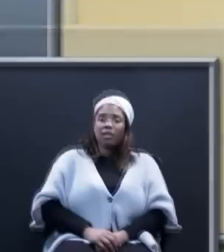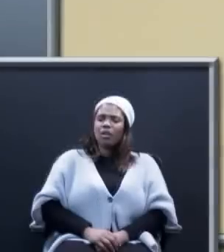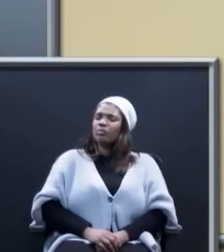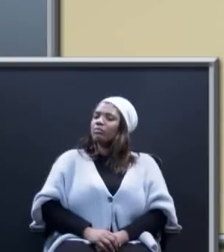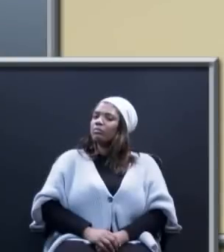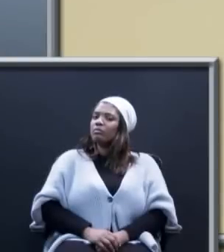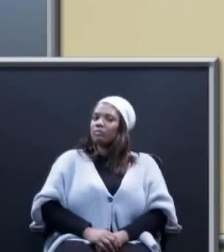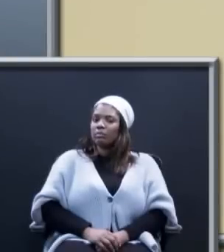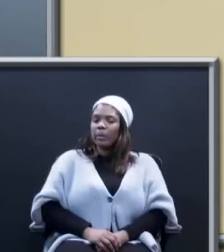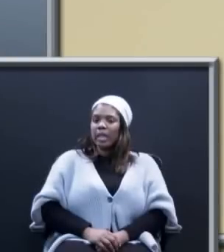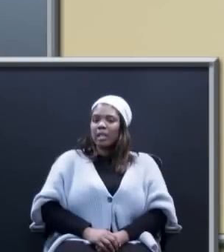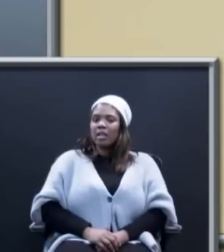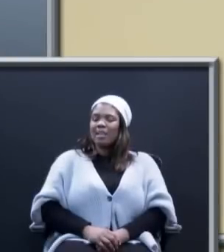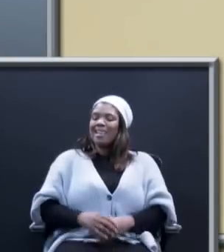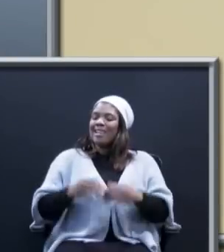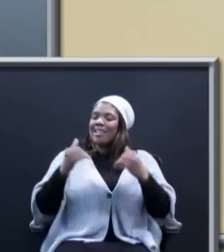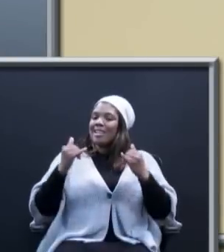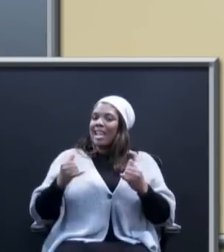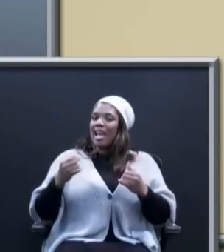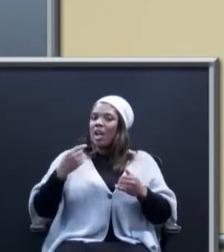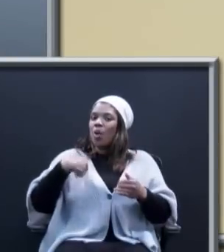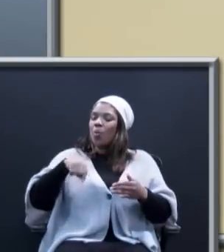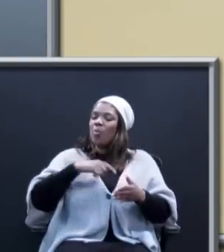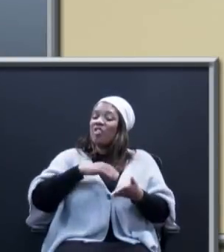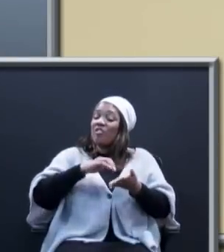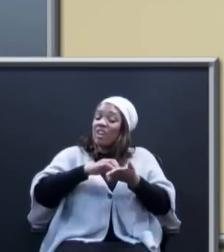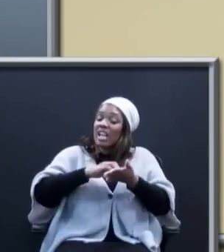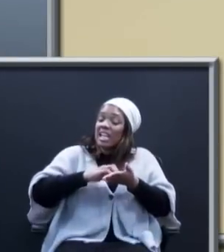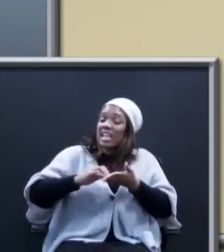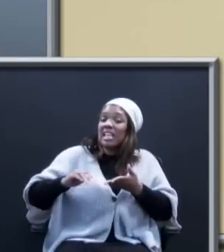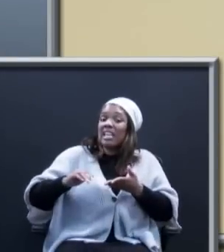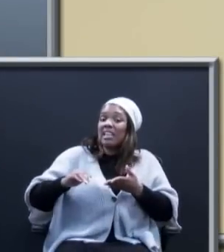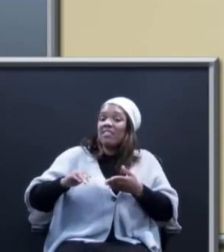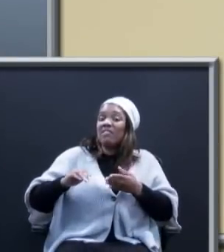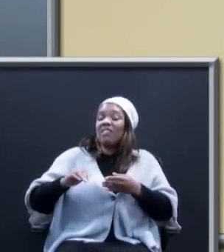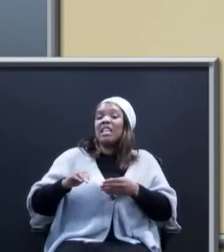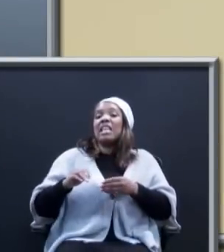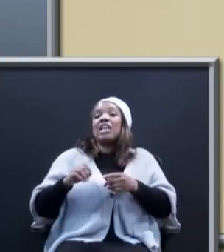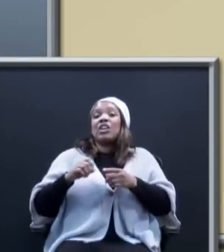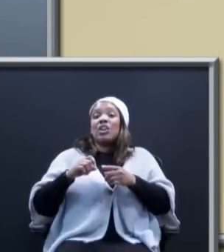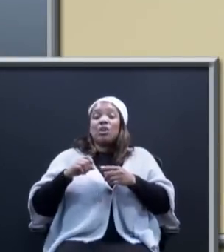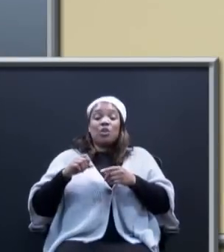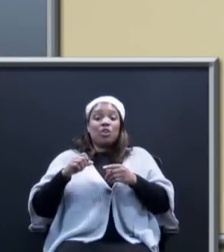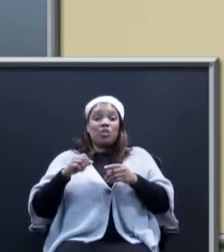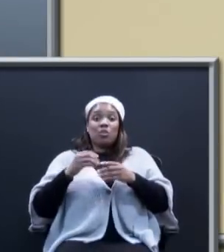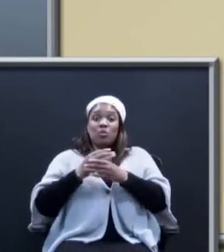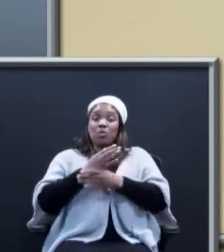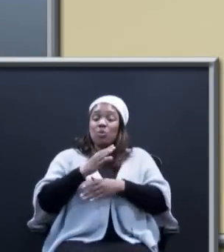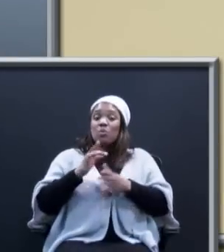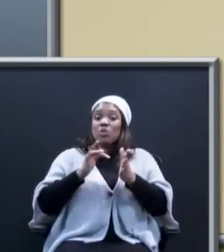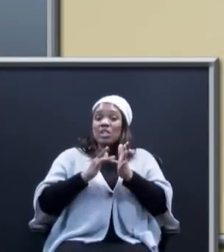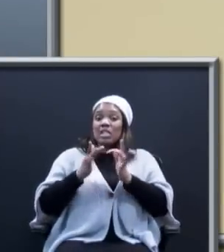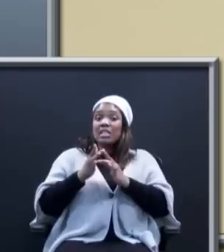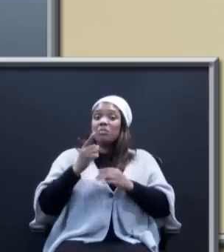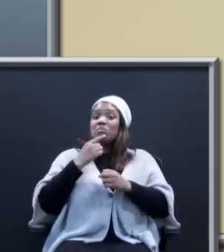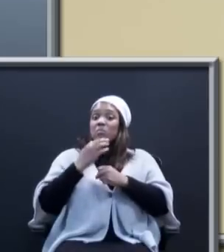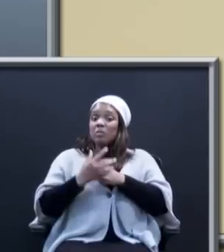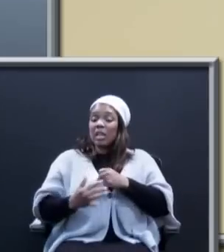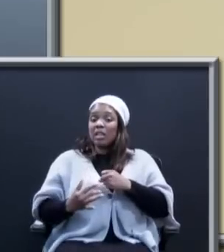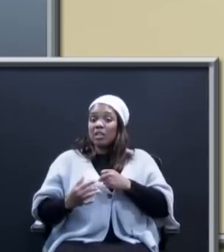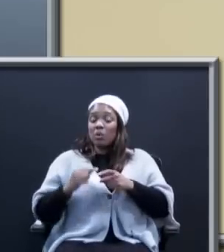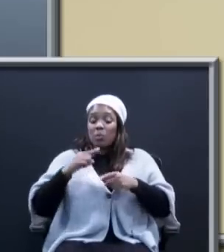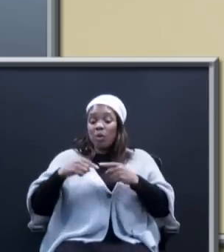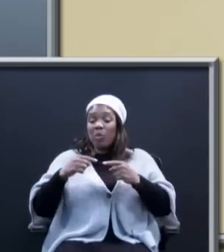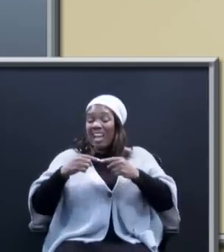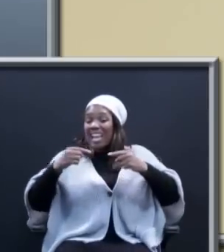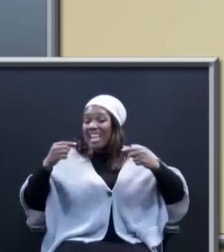then, being now justified by his blood, go ahead. We shall be saved from wrath through him. Go ahead. For if, when we were enemies,